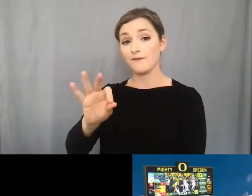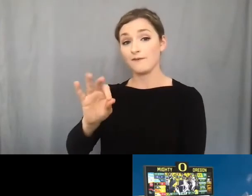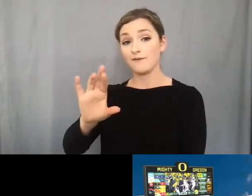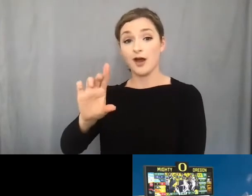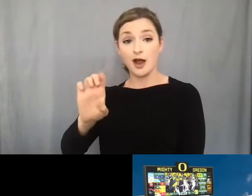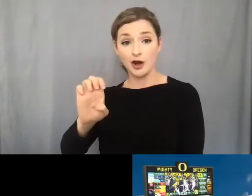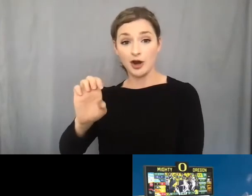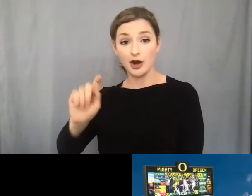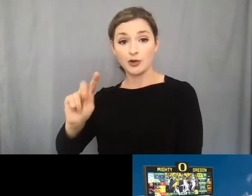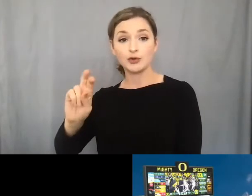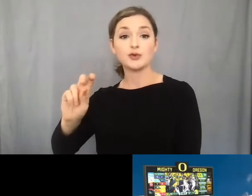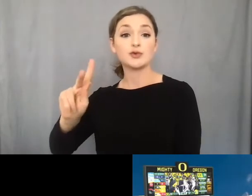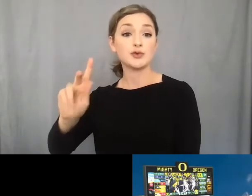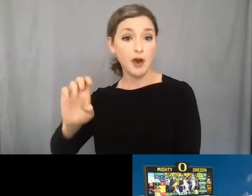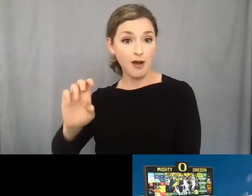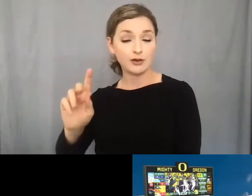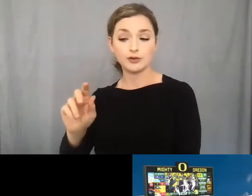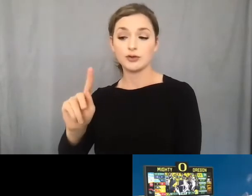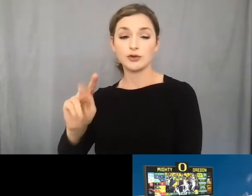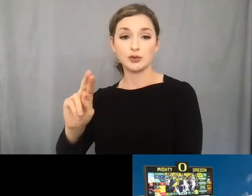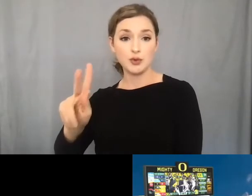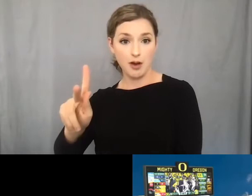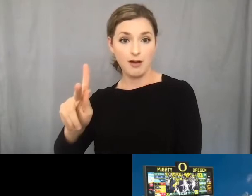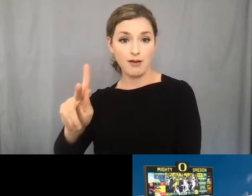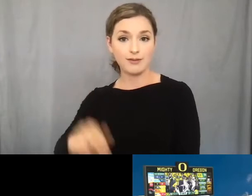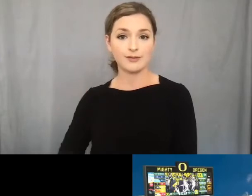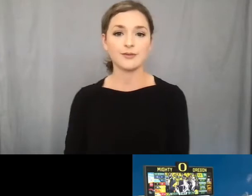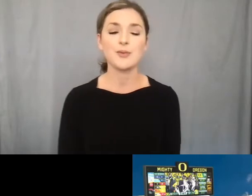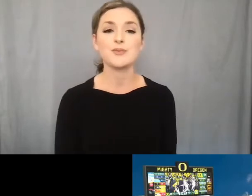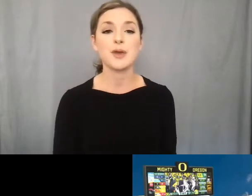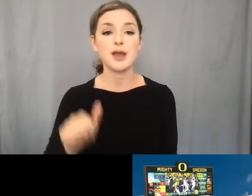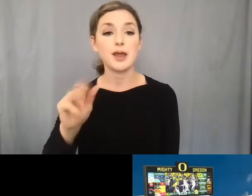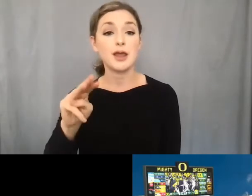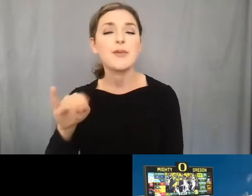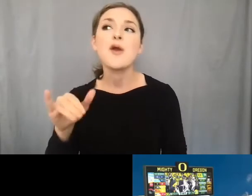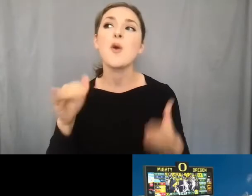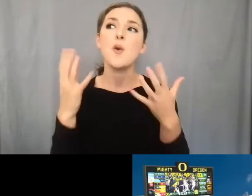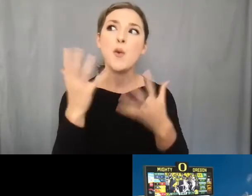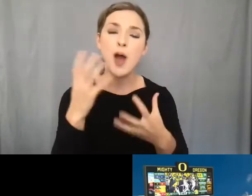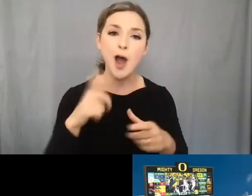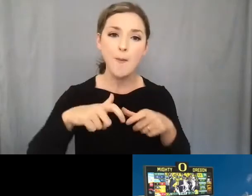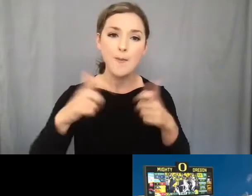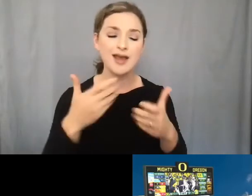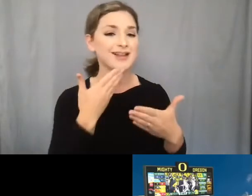Whoa, that's big. Thanks for your question, Wyatt. Hannah, what's your question?